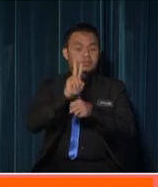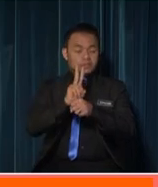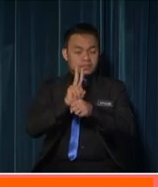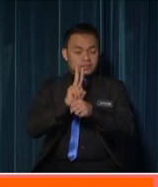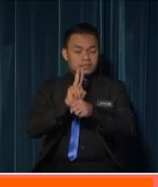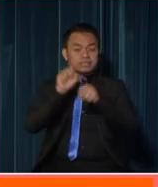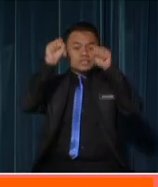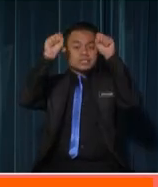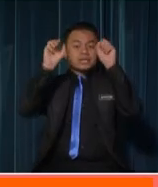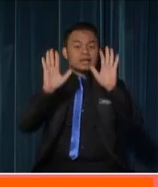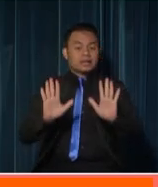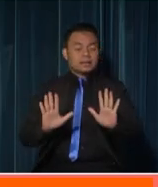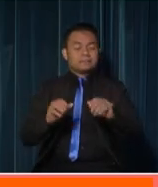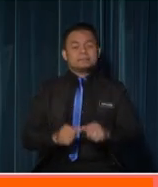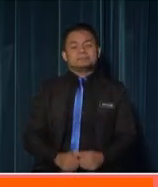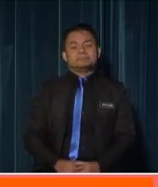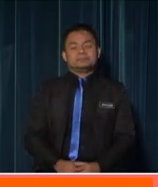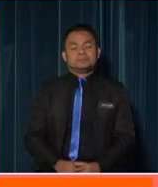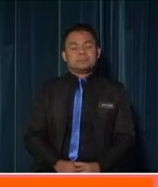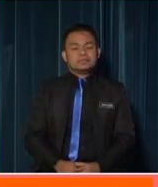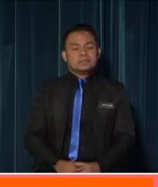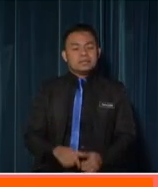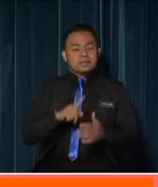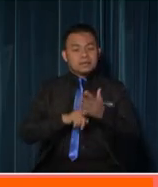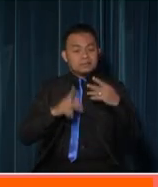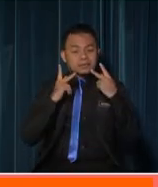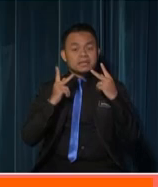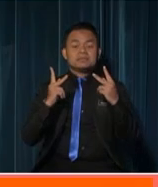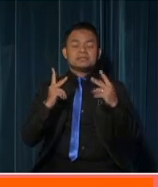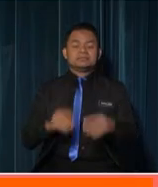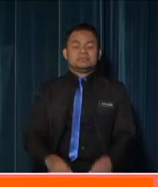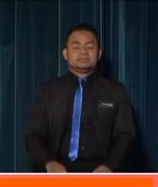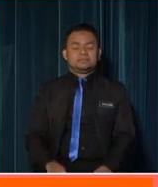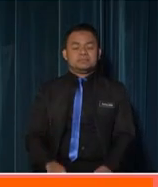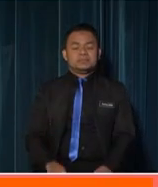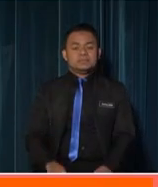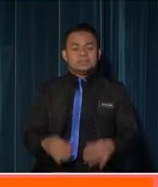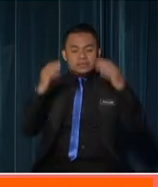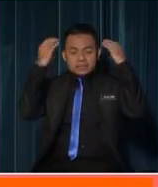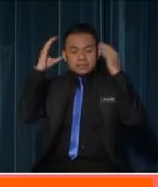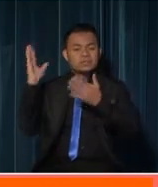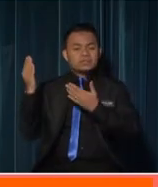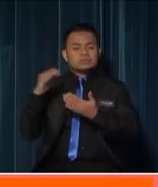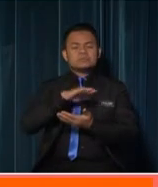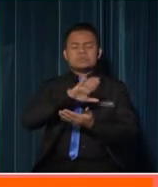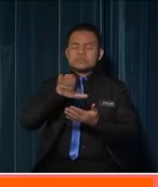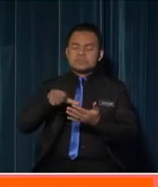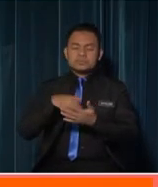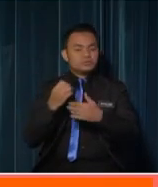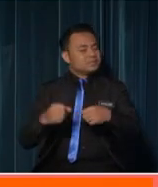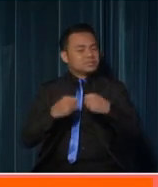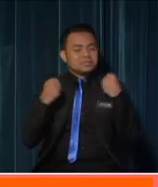SMPKV Shah Alam. How are you today? I hope you are doing